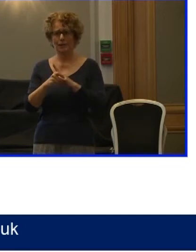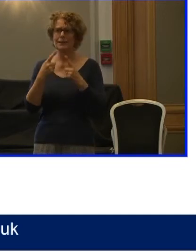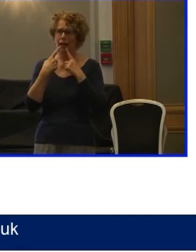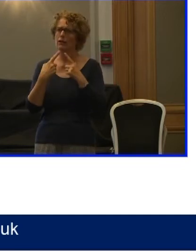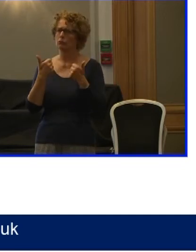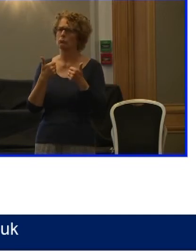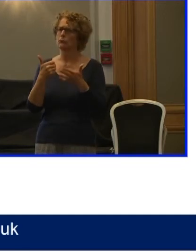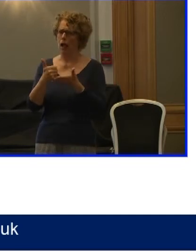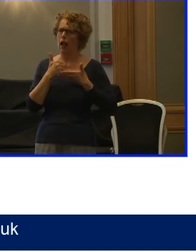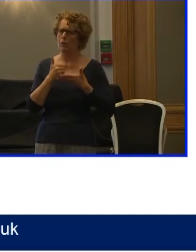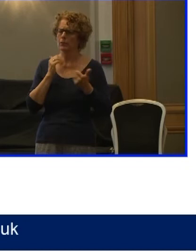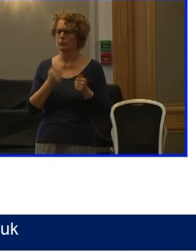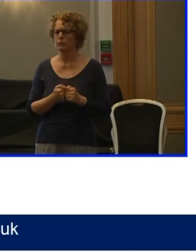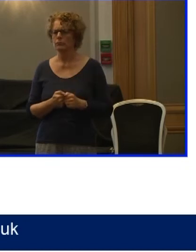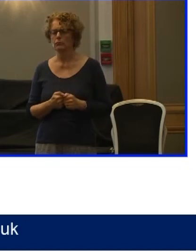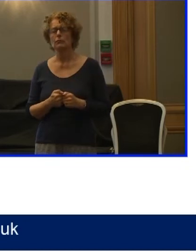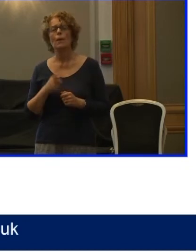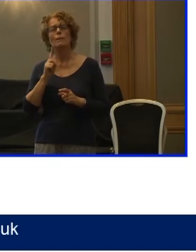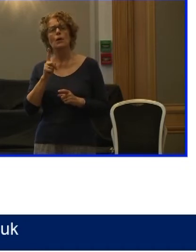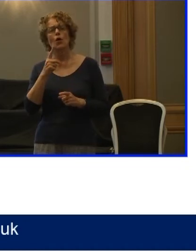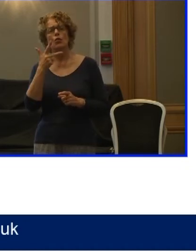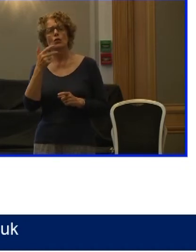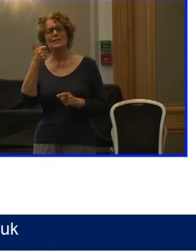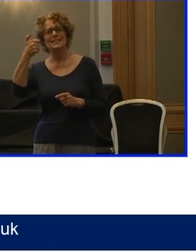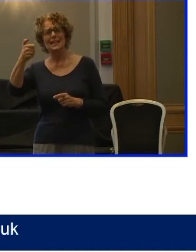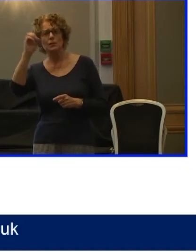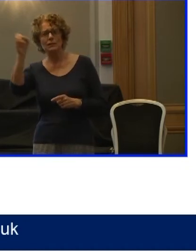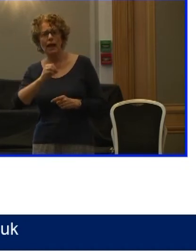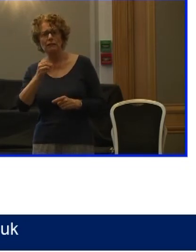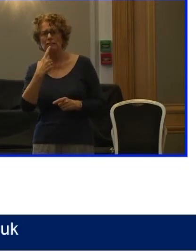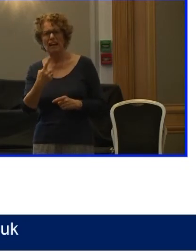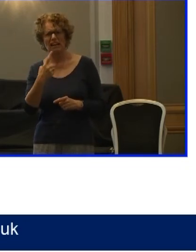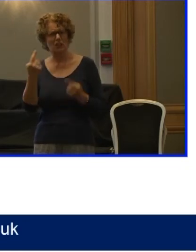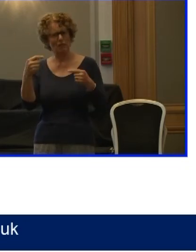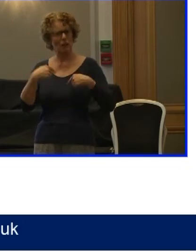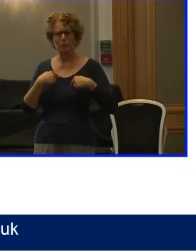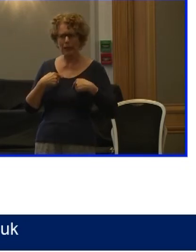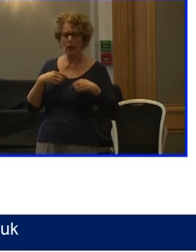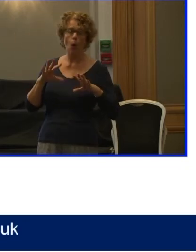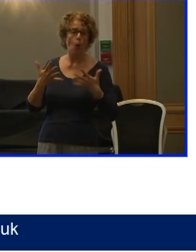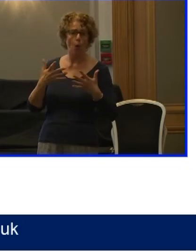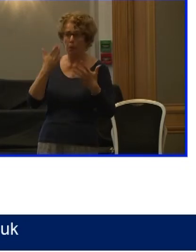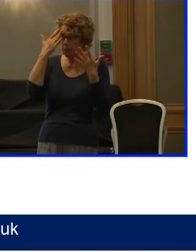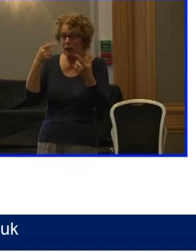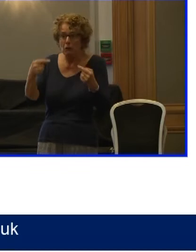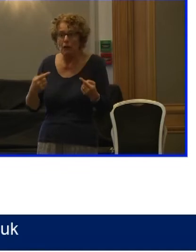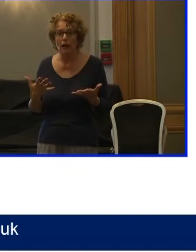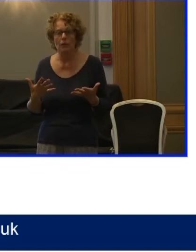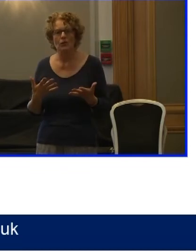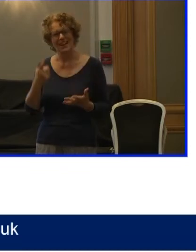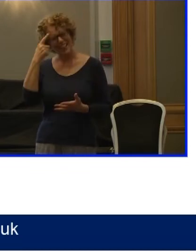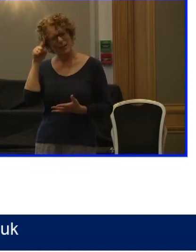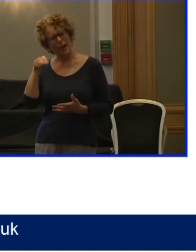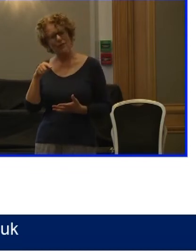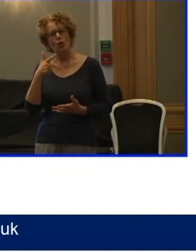But 36% weren't aware there was a service or told us it wasn't available to them. So if we look at that number of